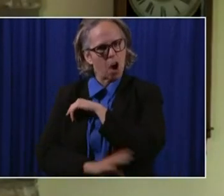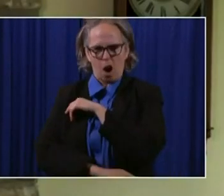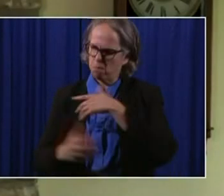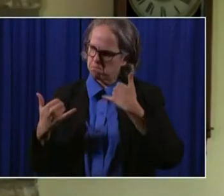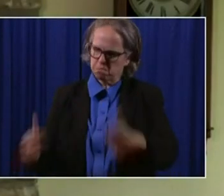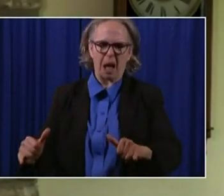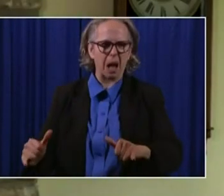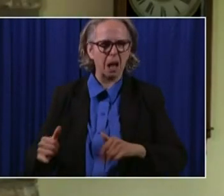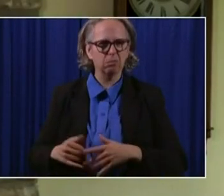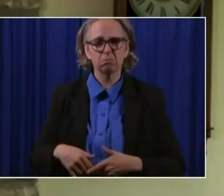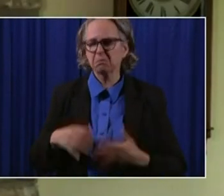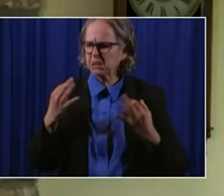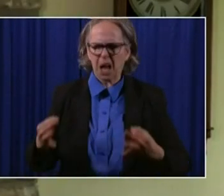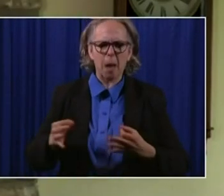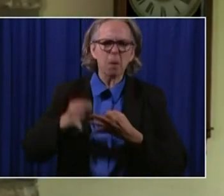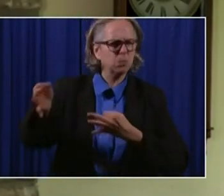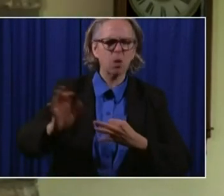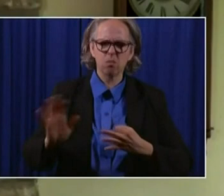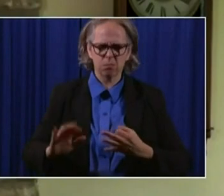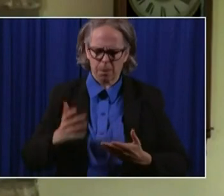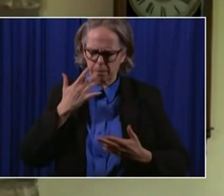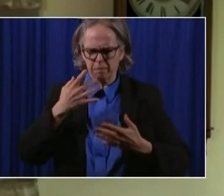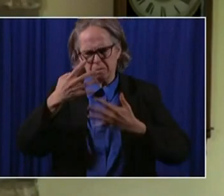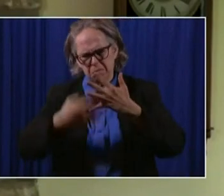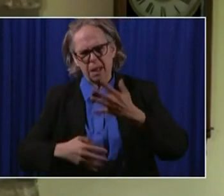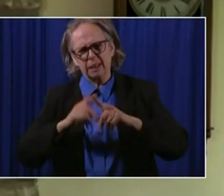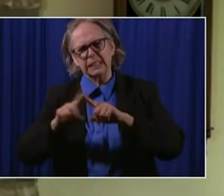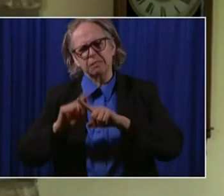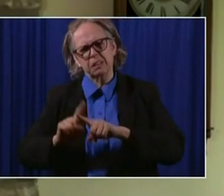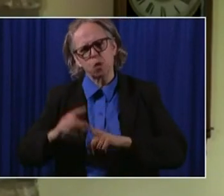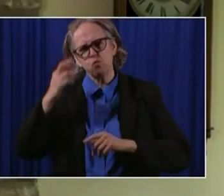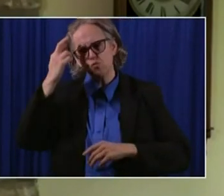thing to happen for many, many, many reasons.